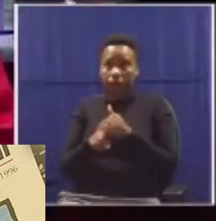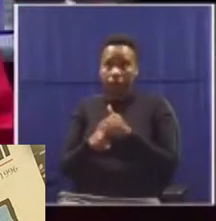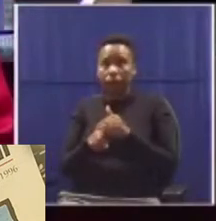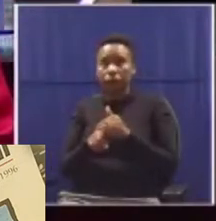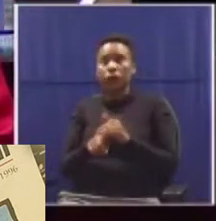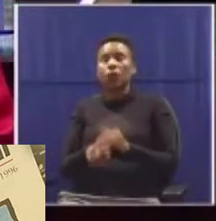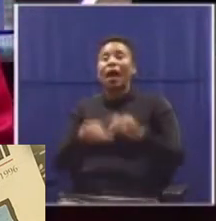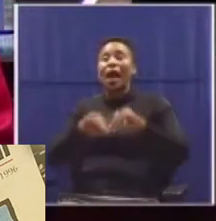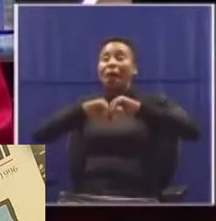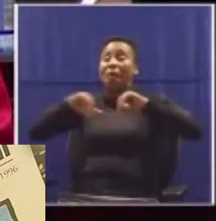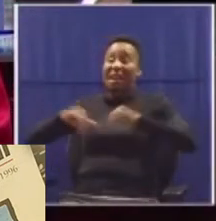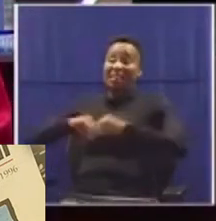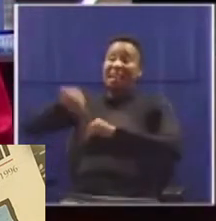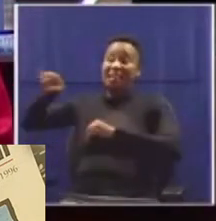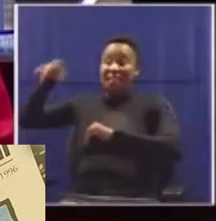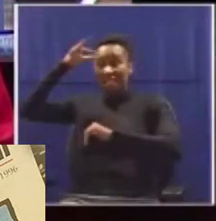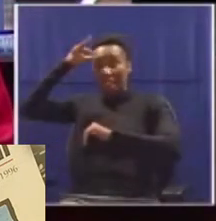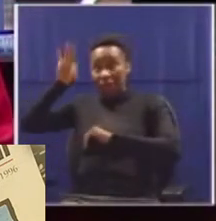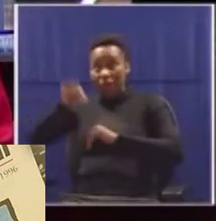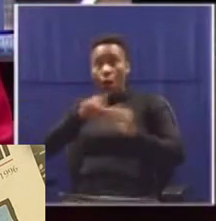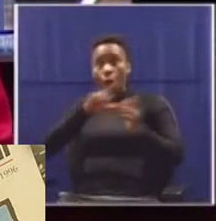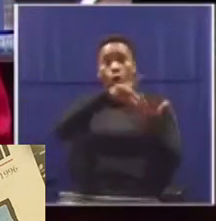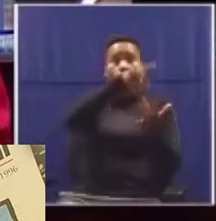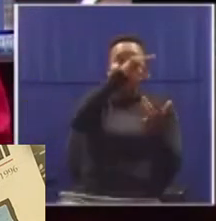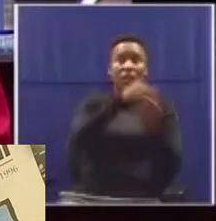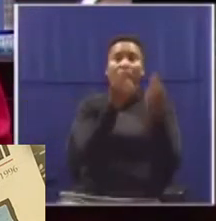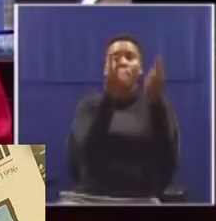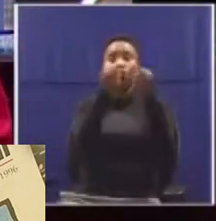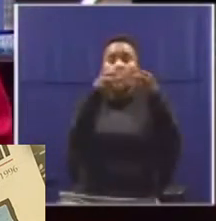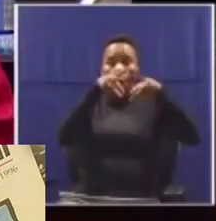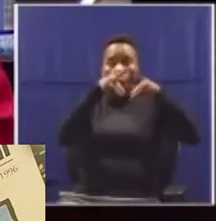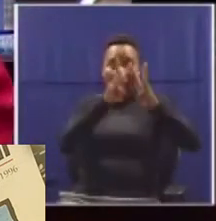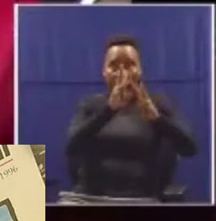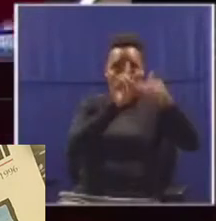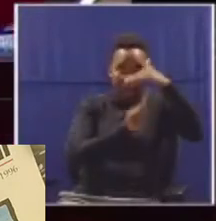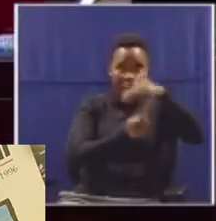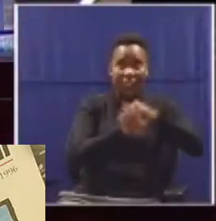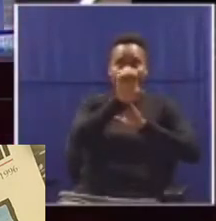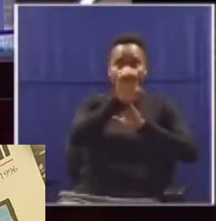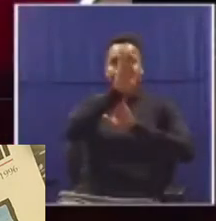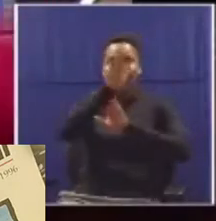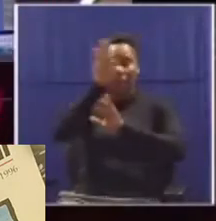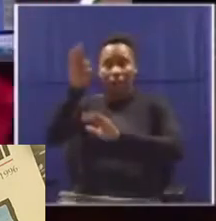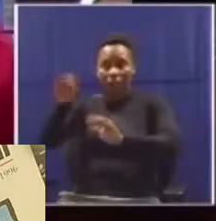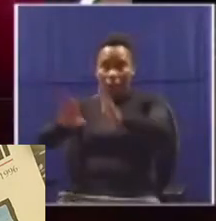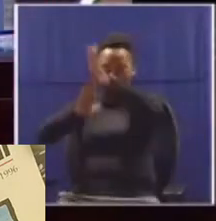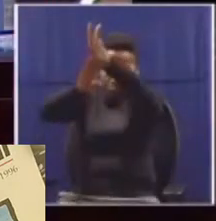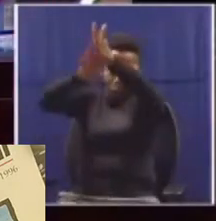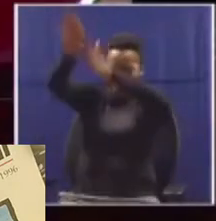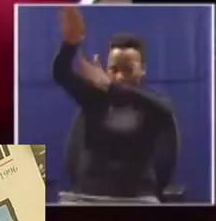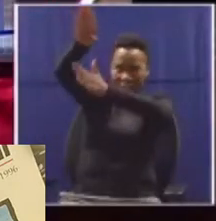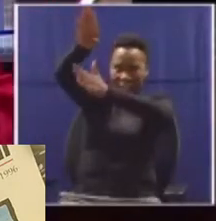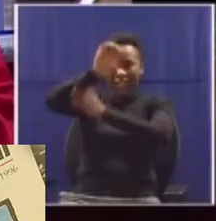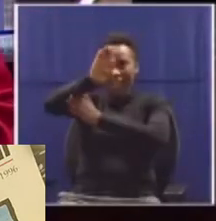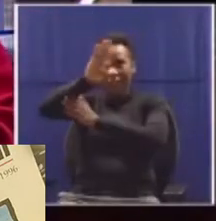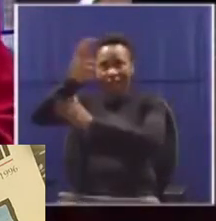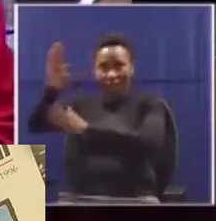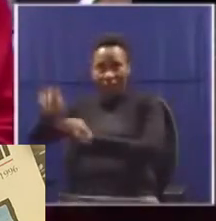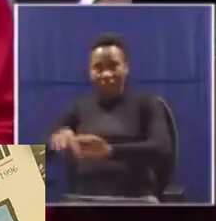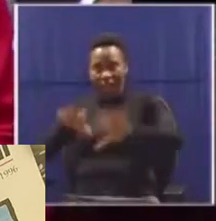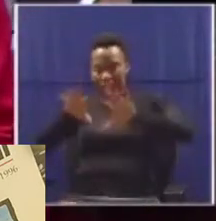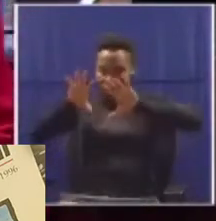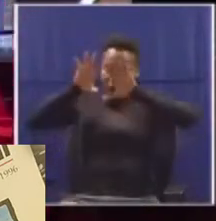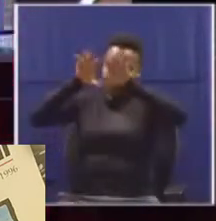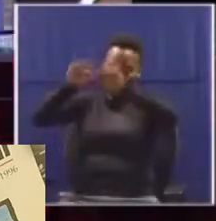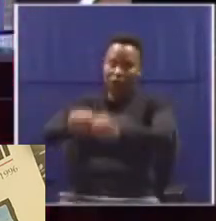apartheid government or choose A New Path under the eff Progressive PFF that will take over the